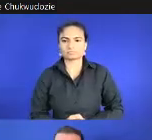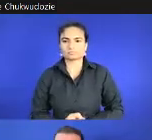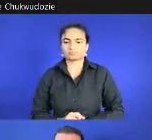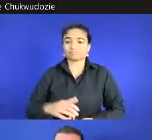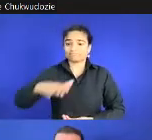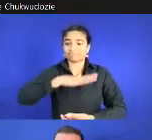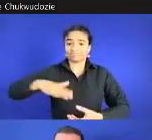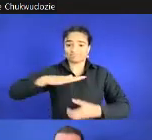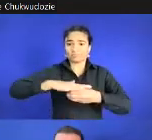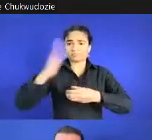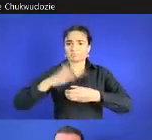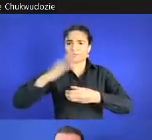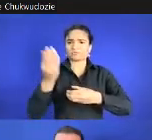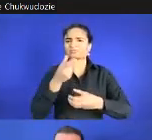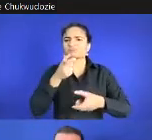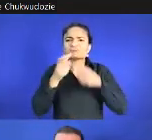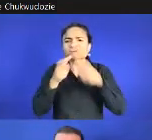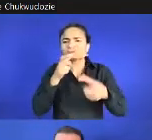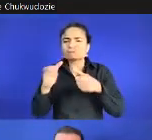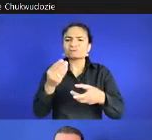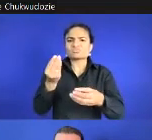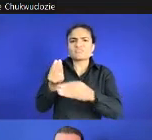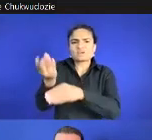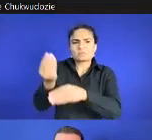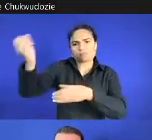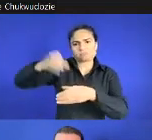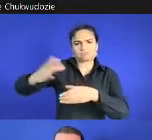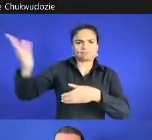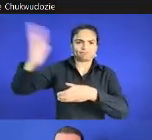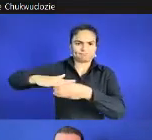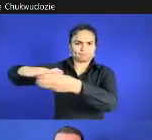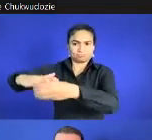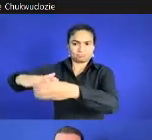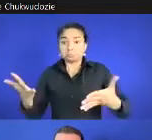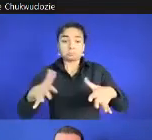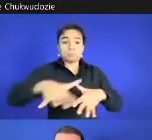mechanisms are safe. Next slide, please.